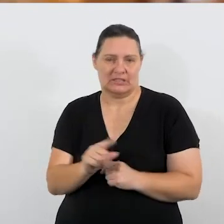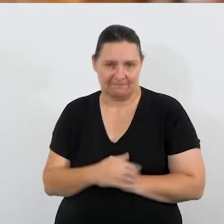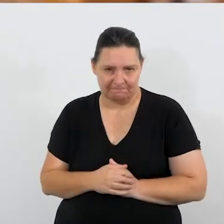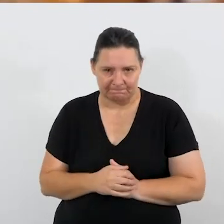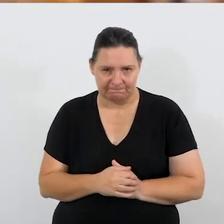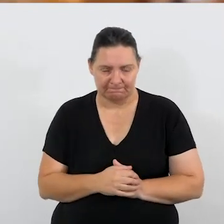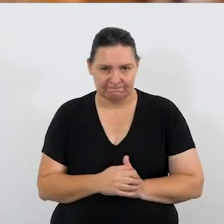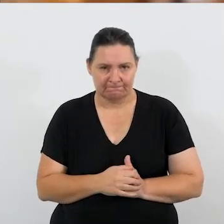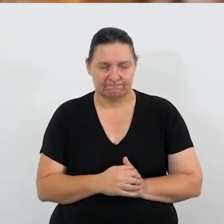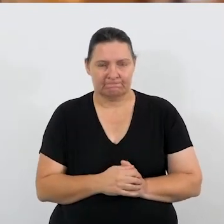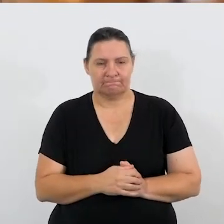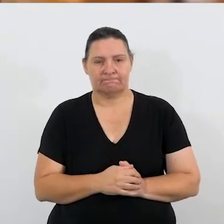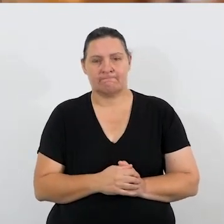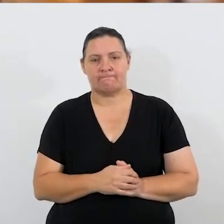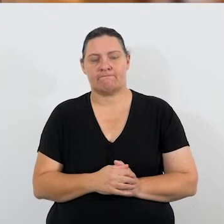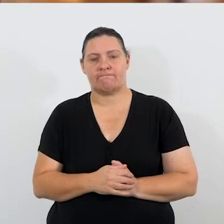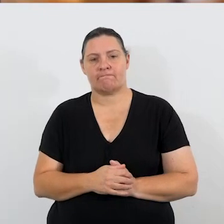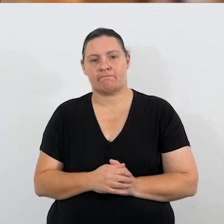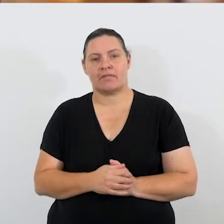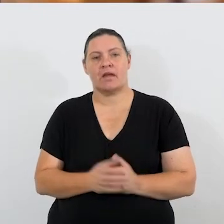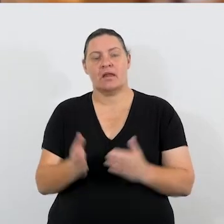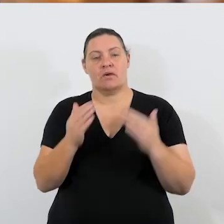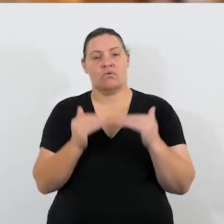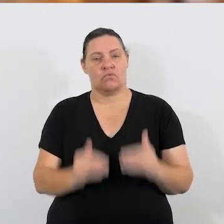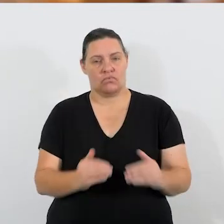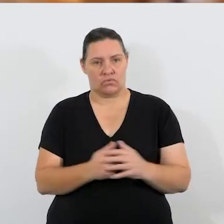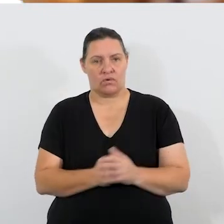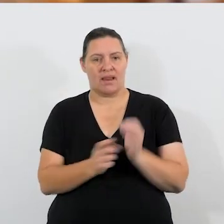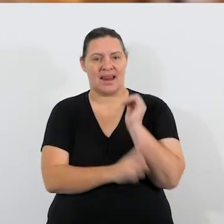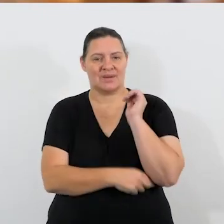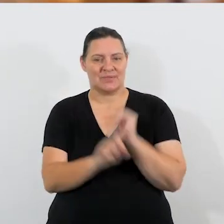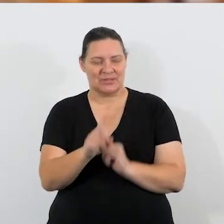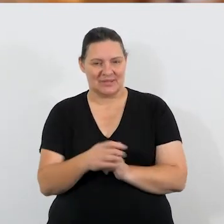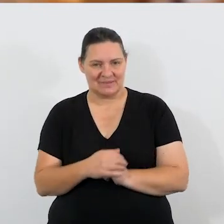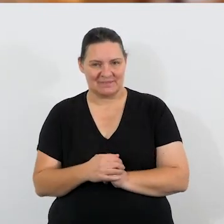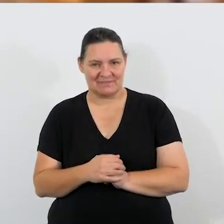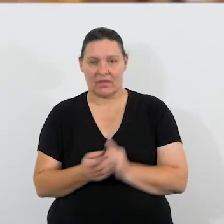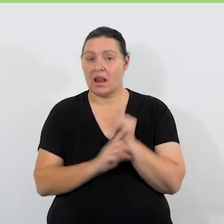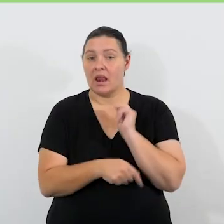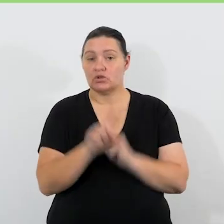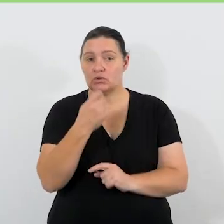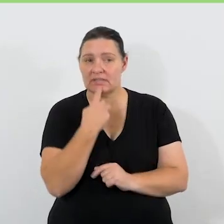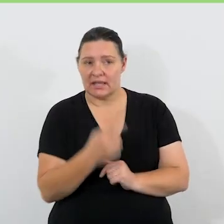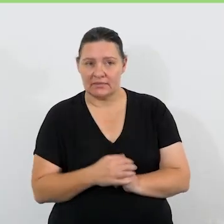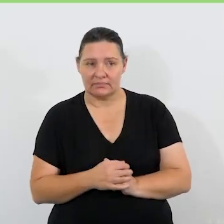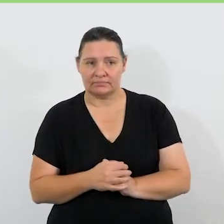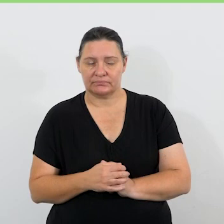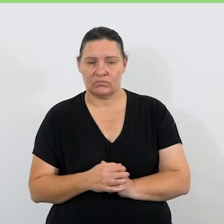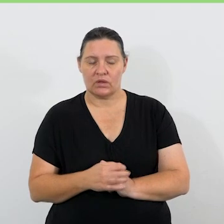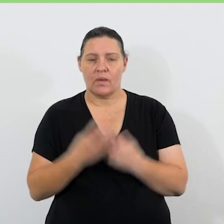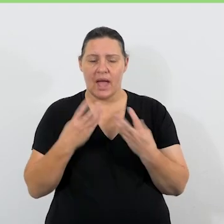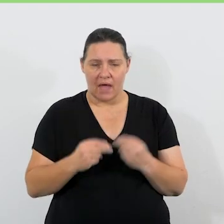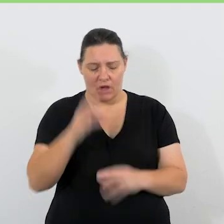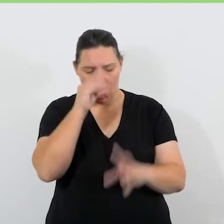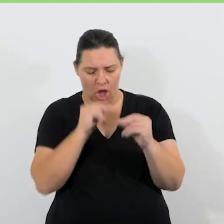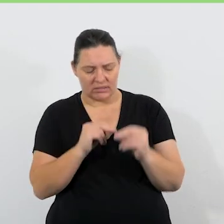the right way. And then we are moving on to our last question. Our last question says,